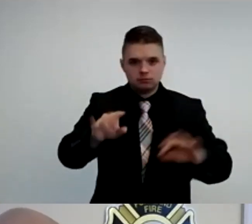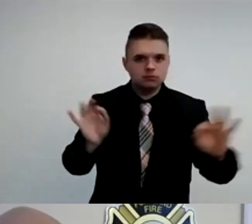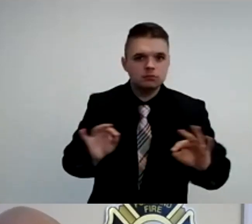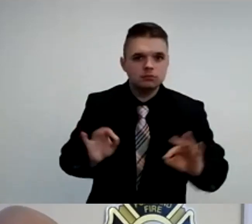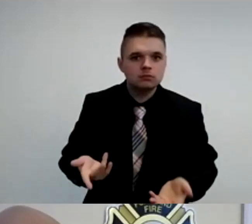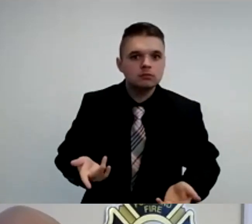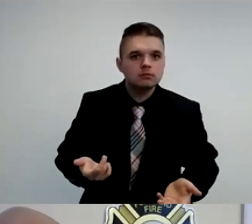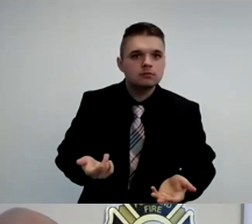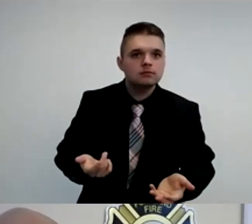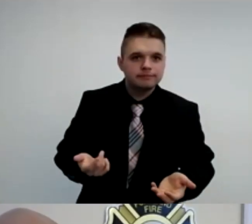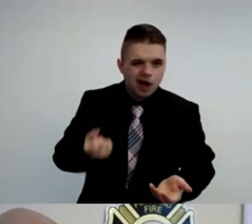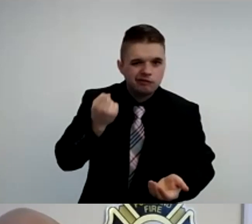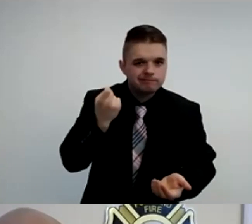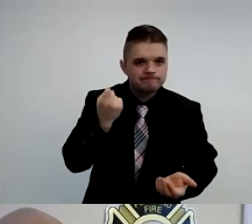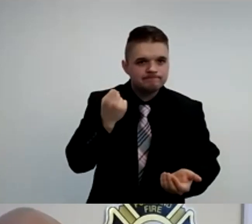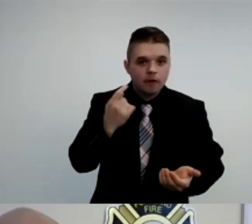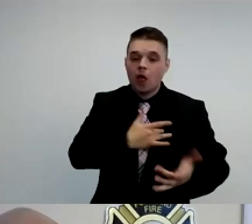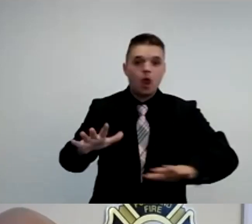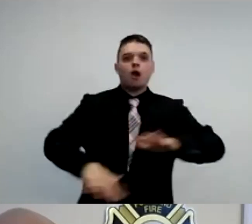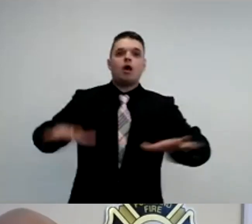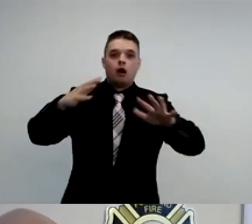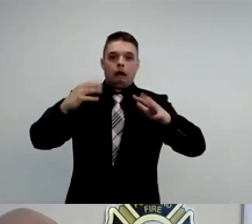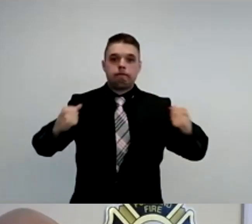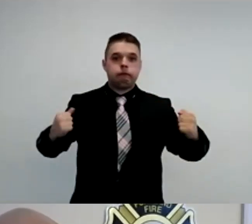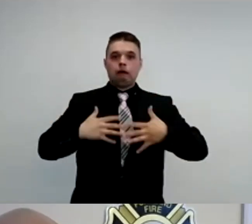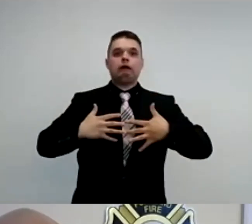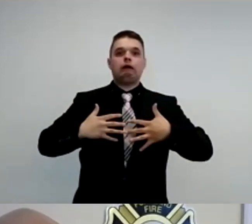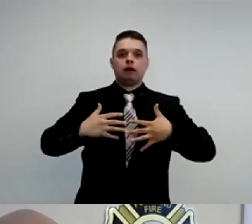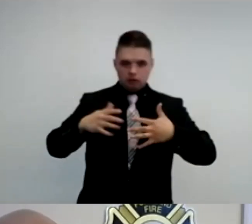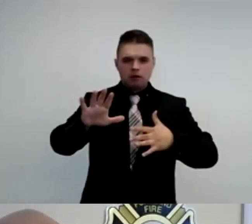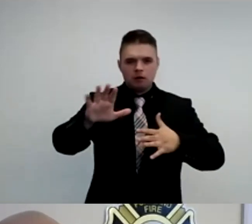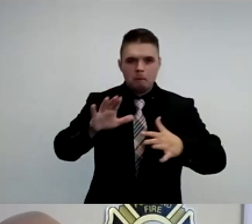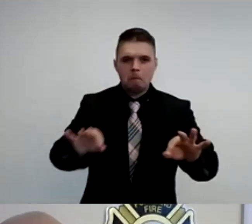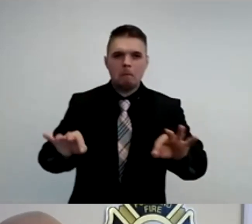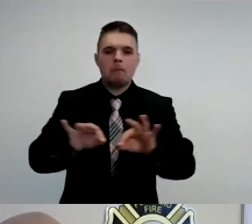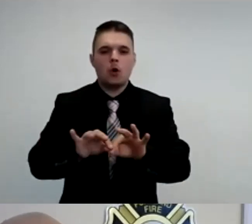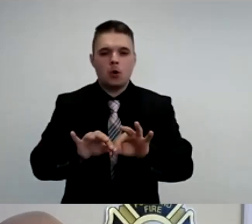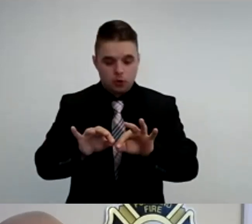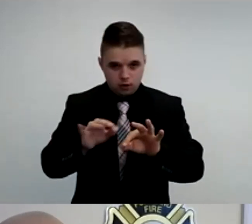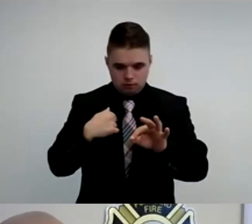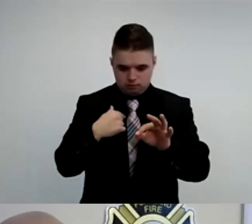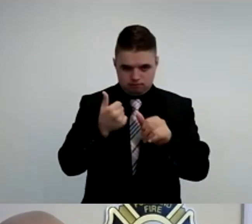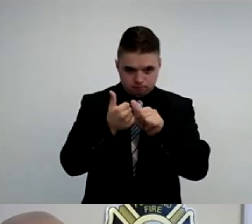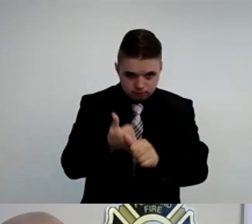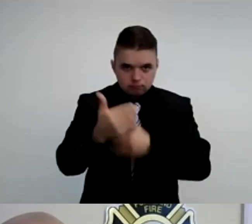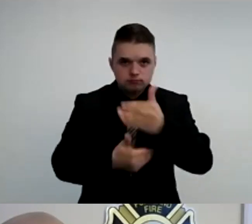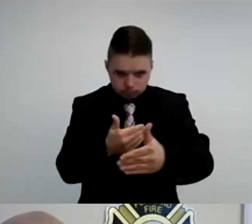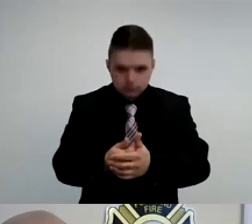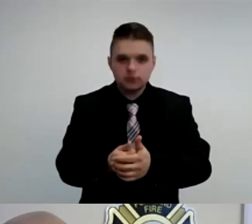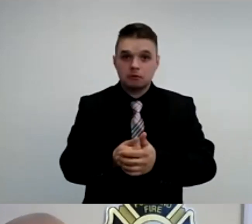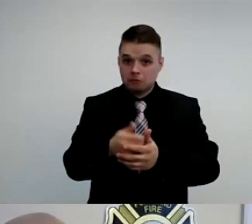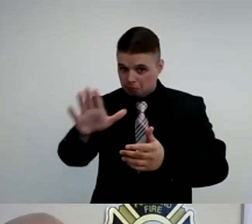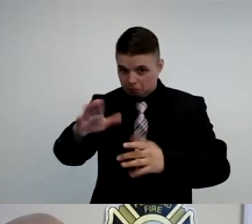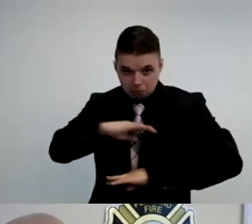is understandable, you know, considering all the chaos that's going on there. I hope that answers your question. Can I just add something?